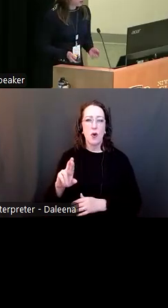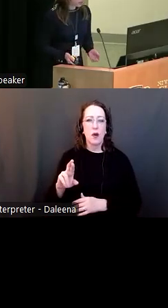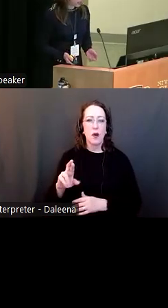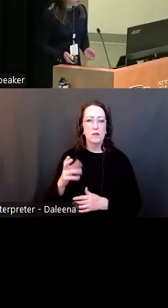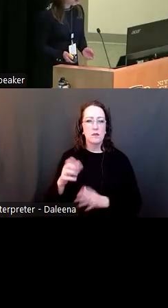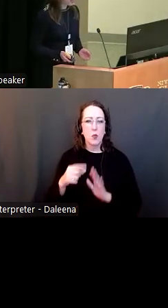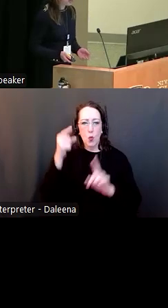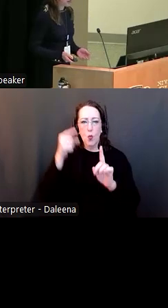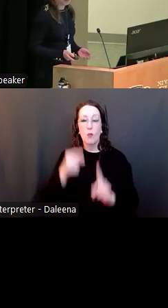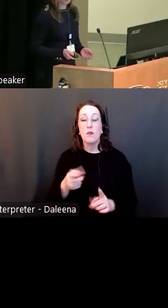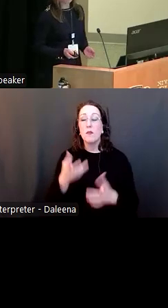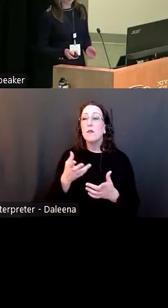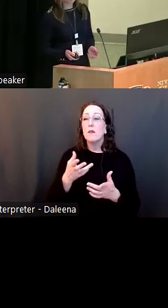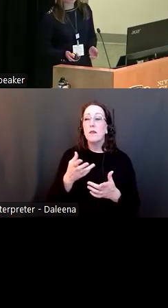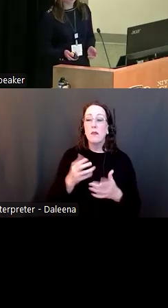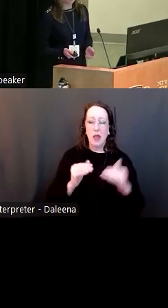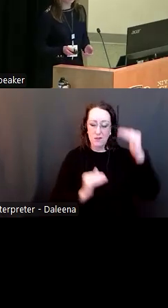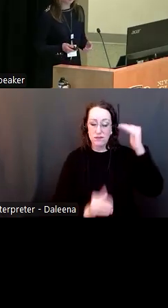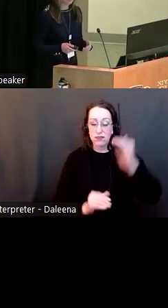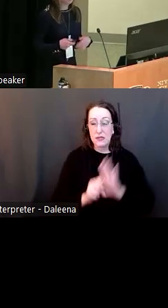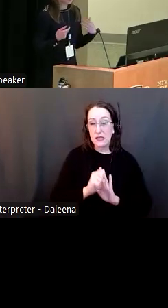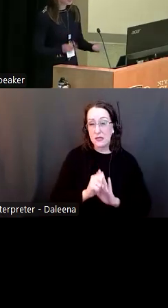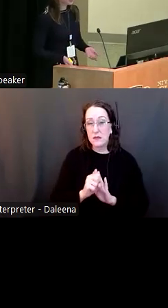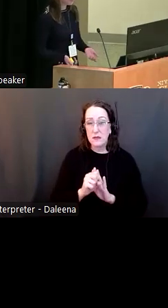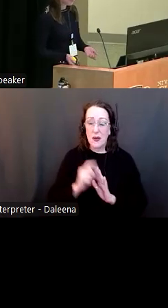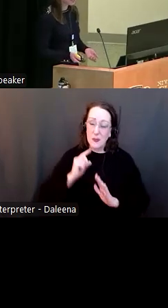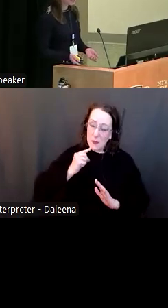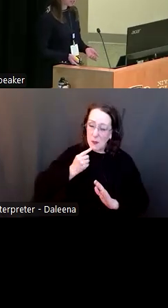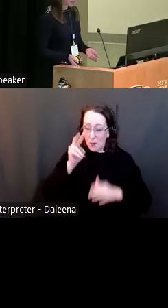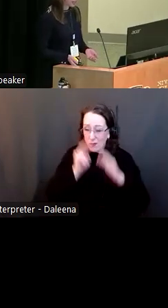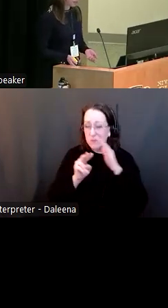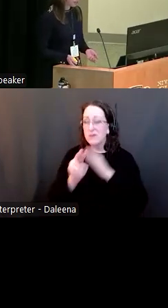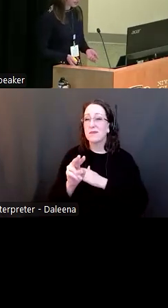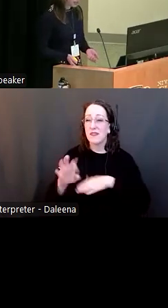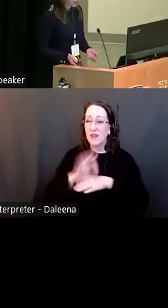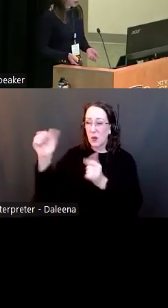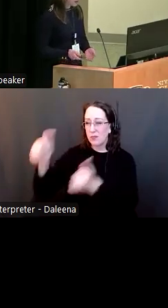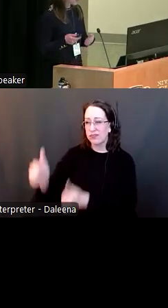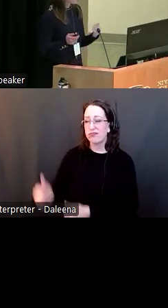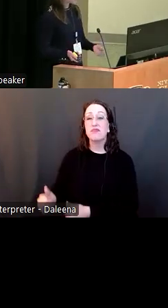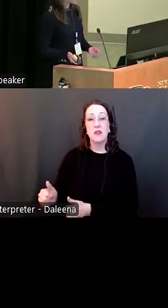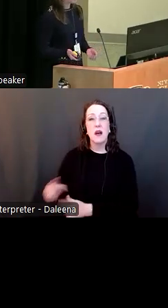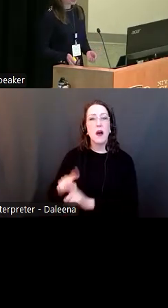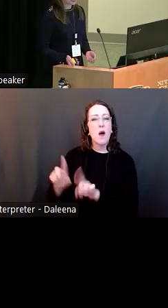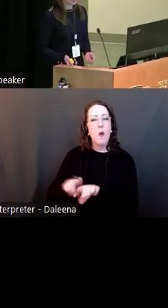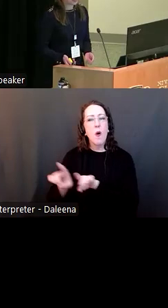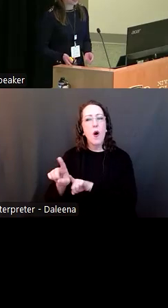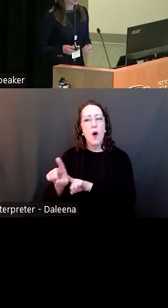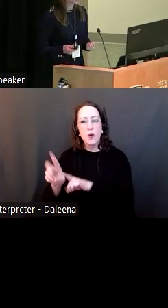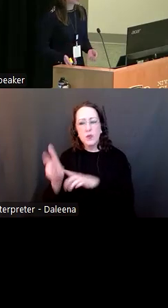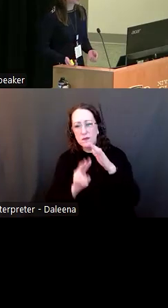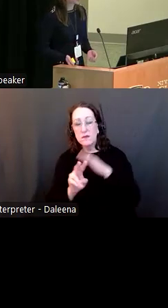Not only were negative symptoms found to be a significant predictor of functional decline, but they also